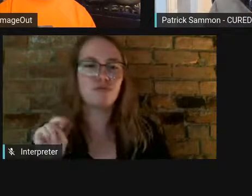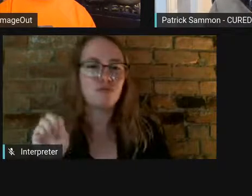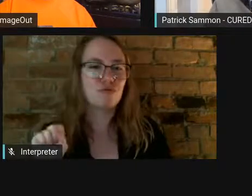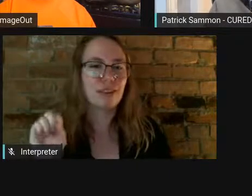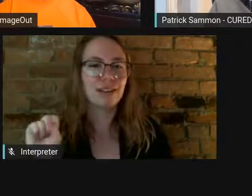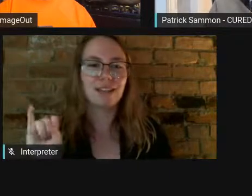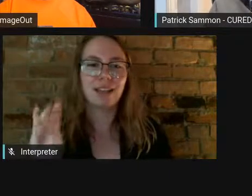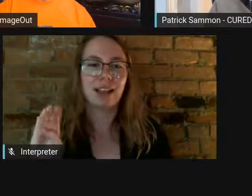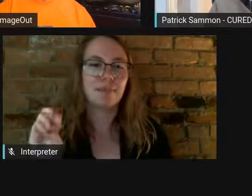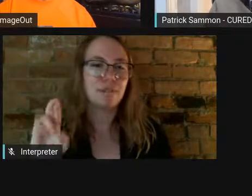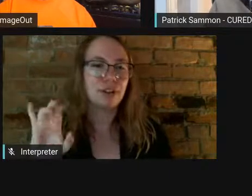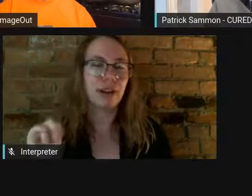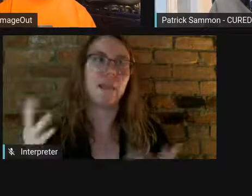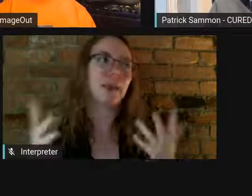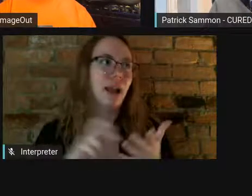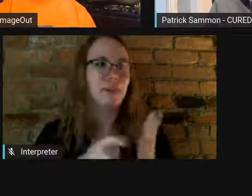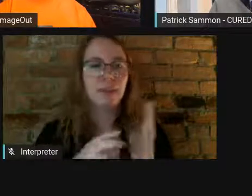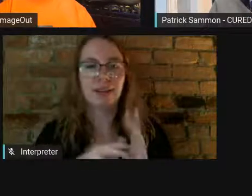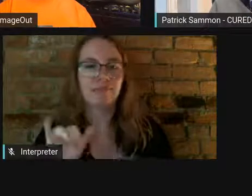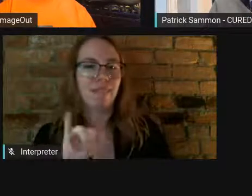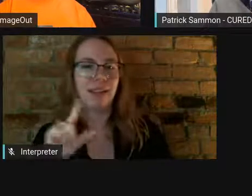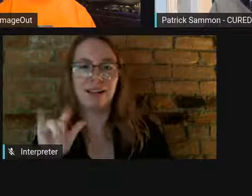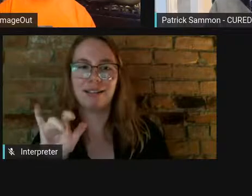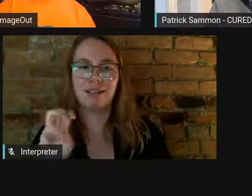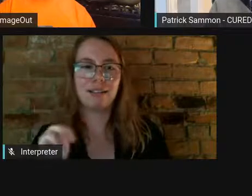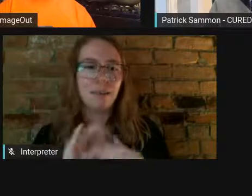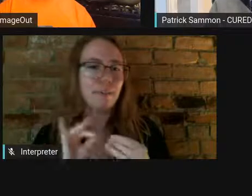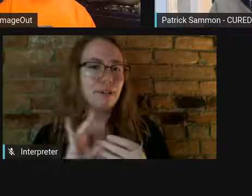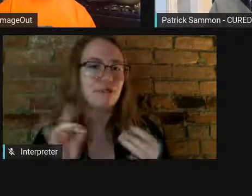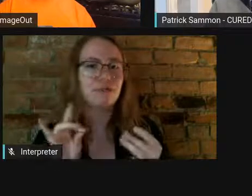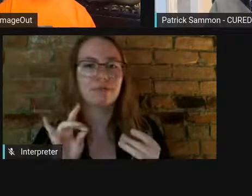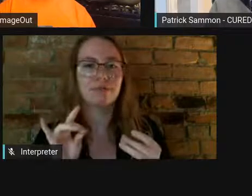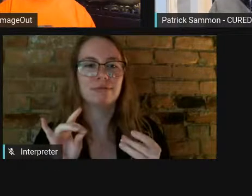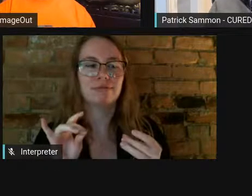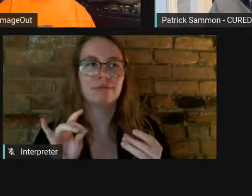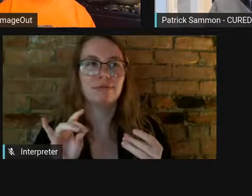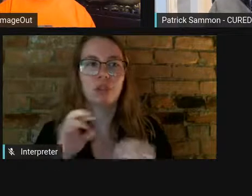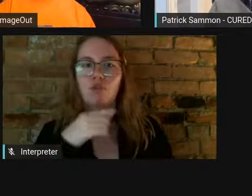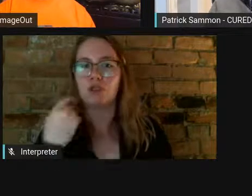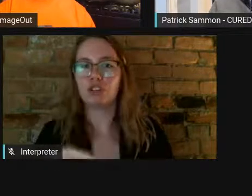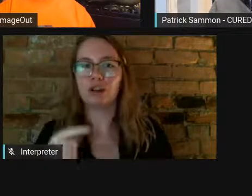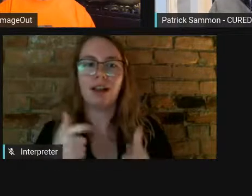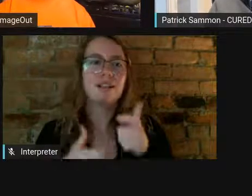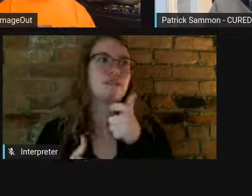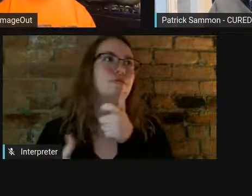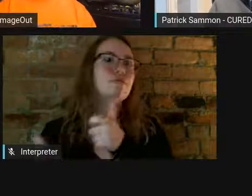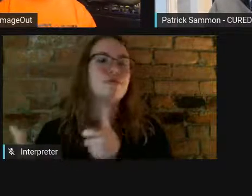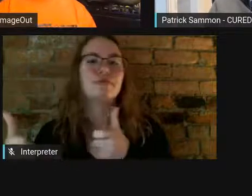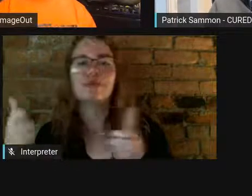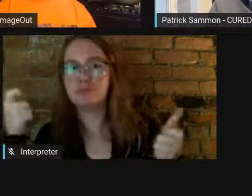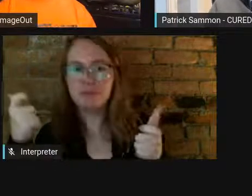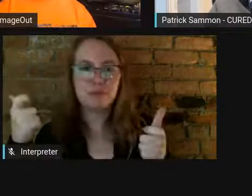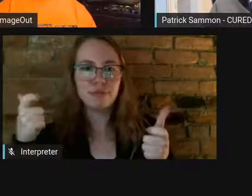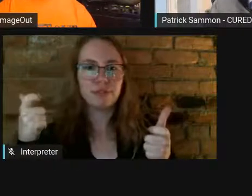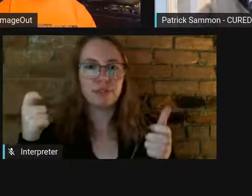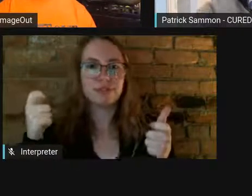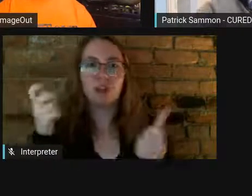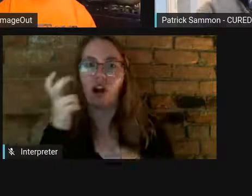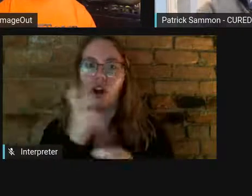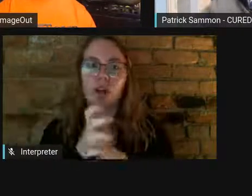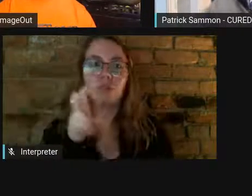is vast. And it's historically very hard for people just to move about the country due to its sheer size. So